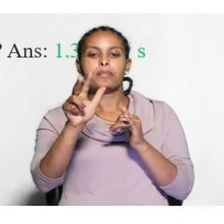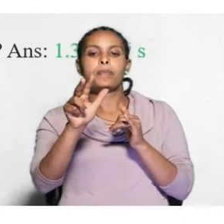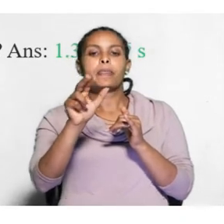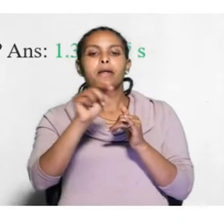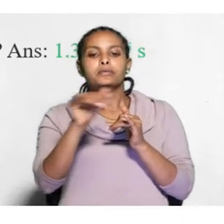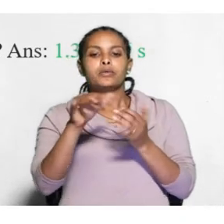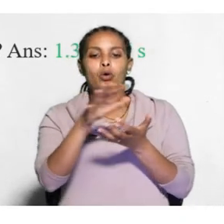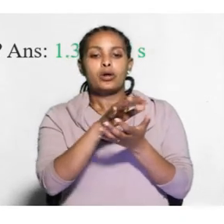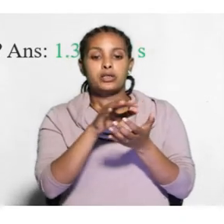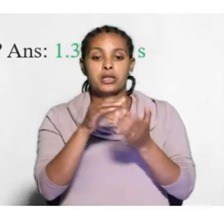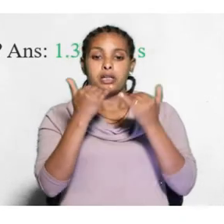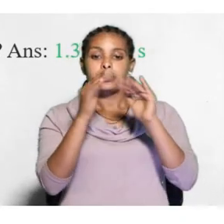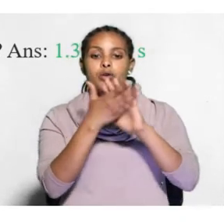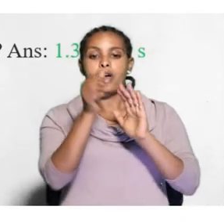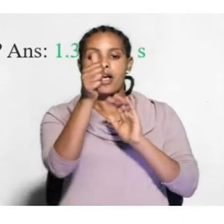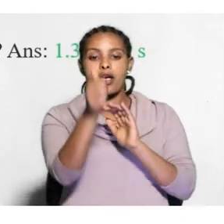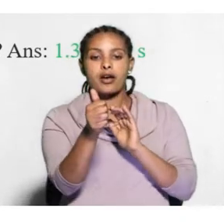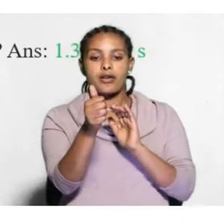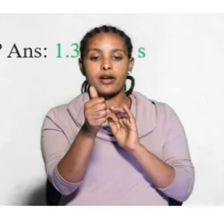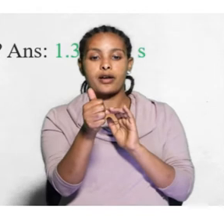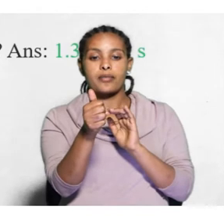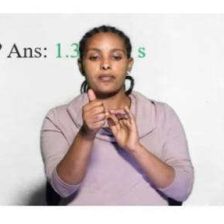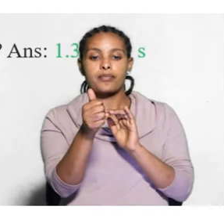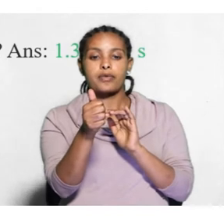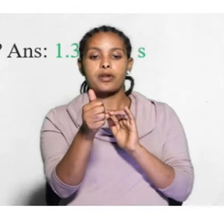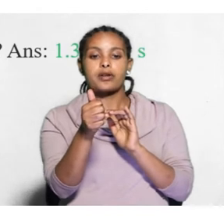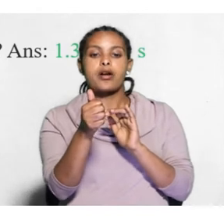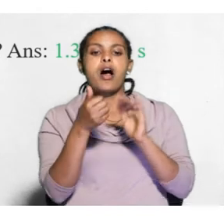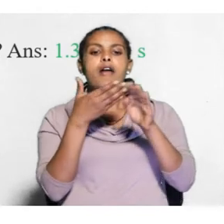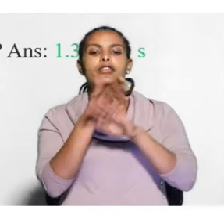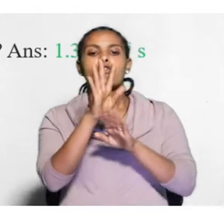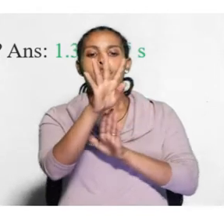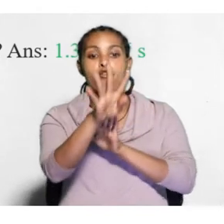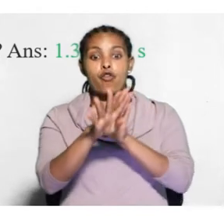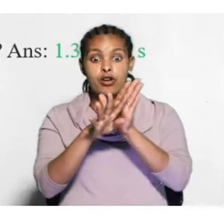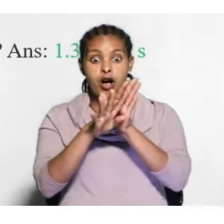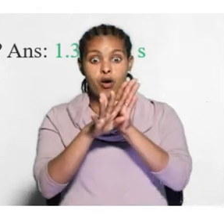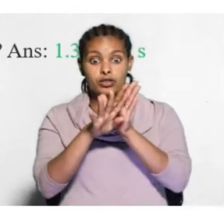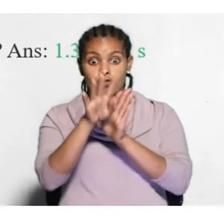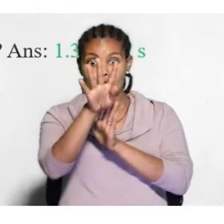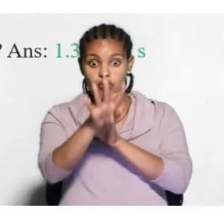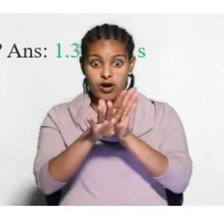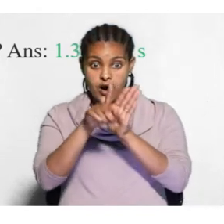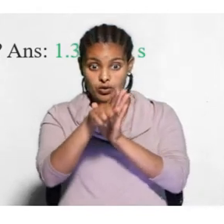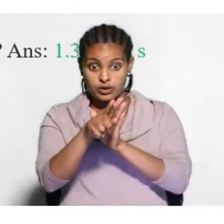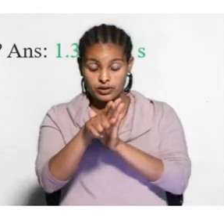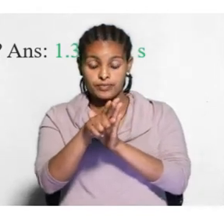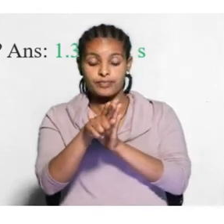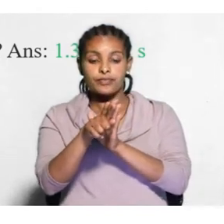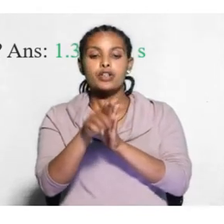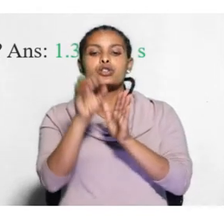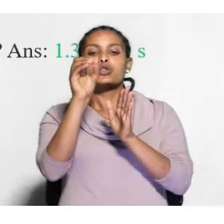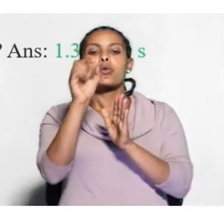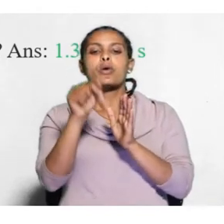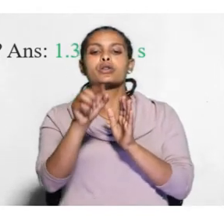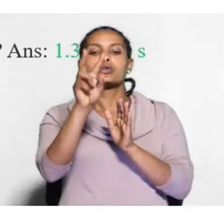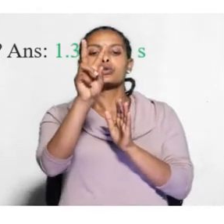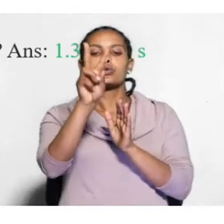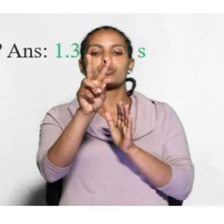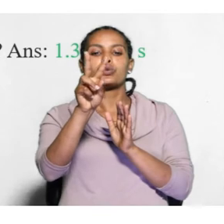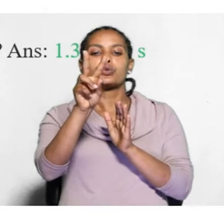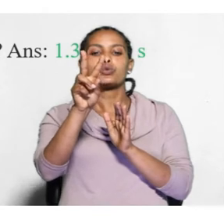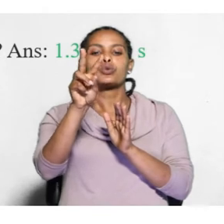concentration of a concentration of m after four hours equal 0.23